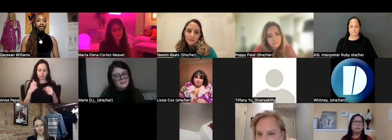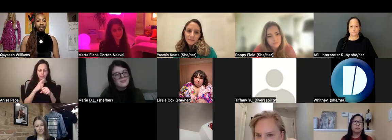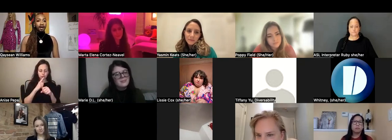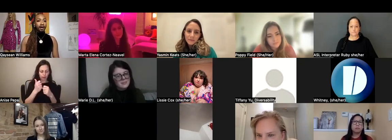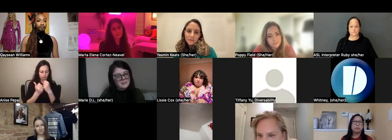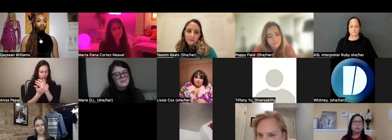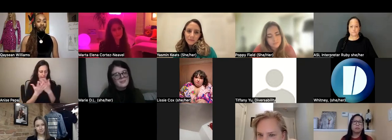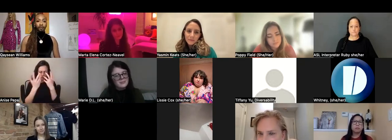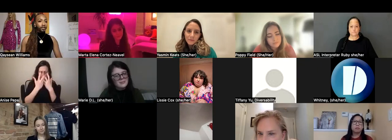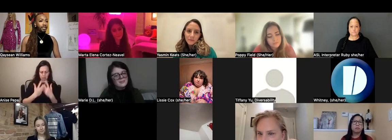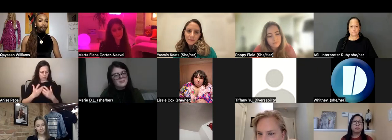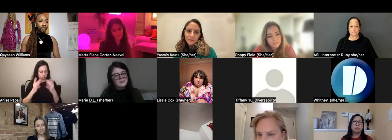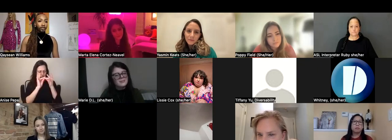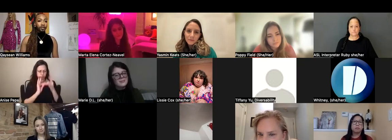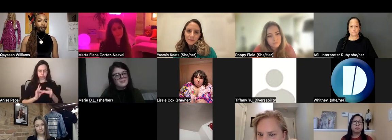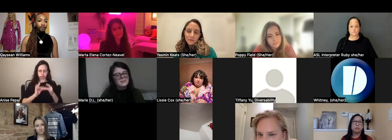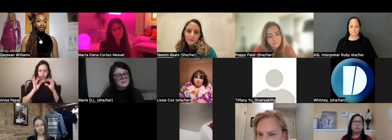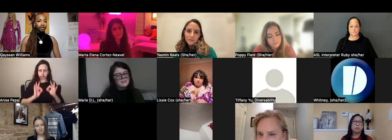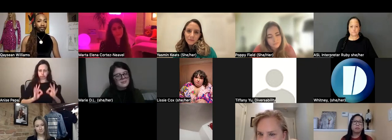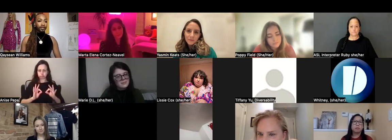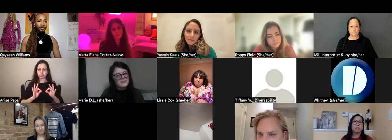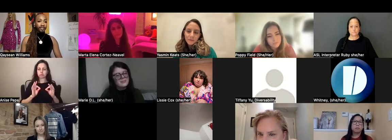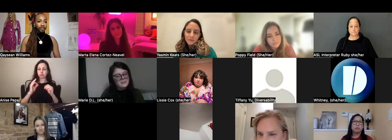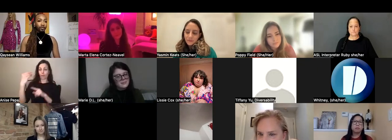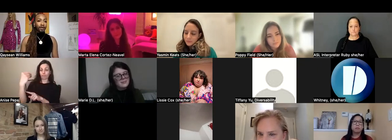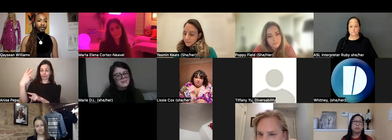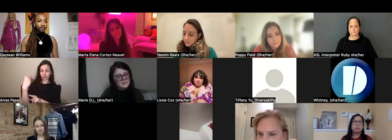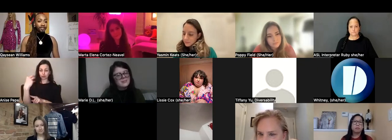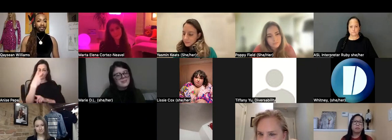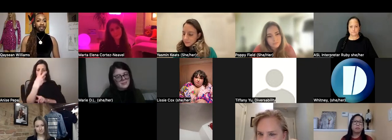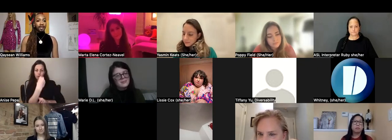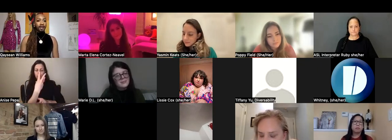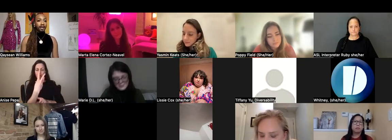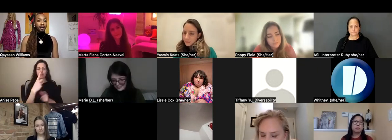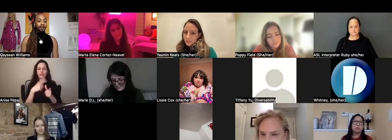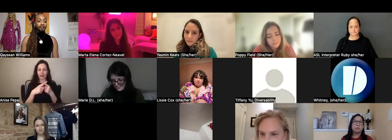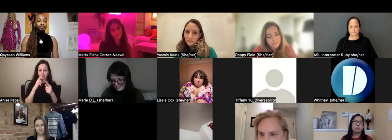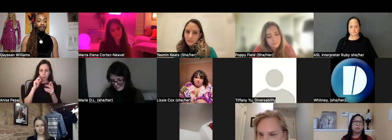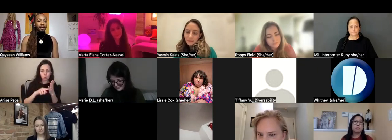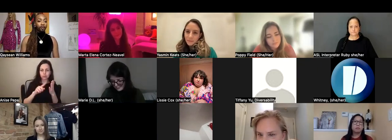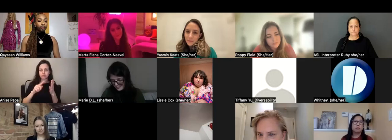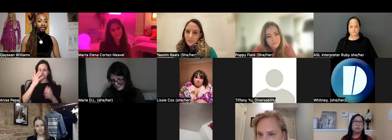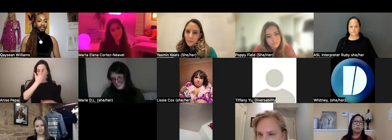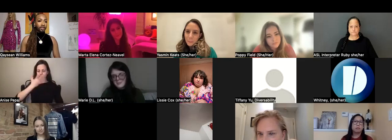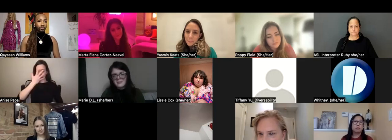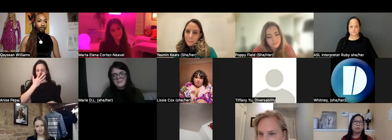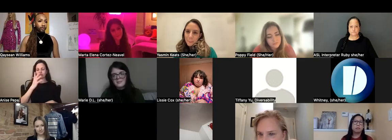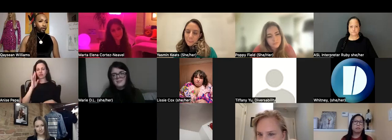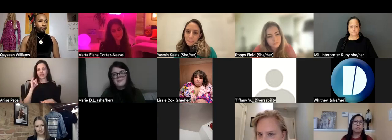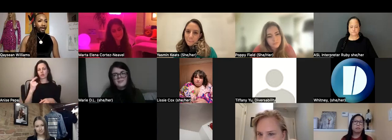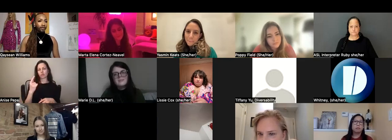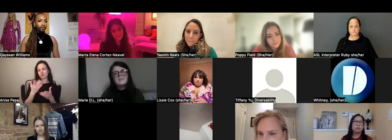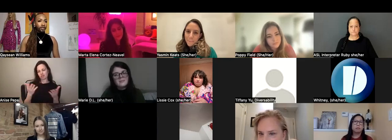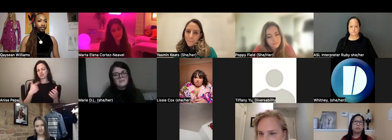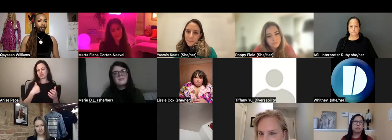balance, just to take pictures. And when I started to really pay attention to my appearance, those were things I just was